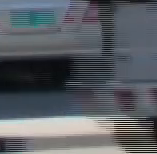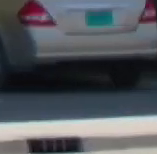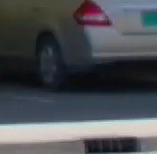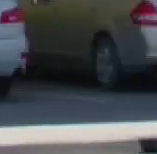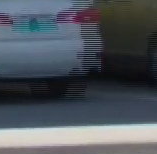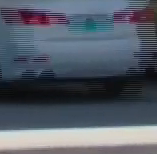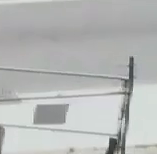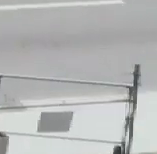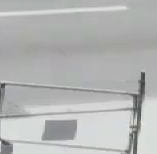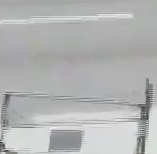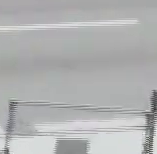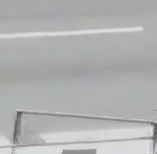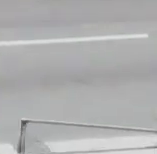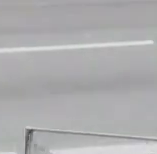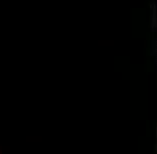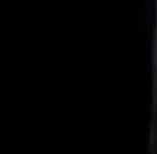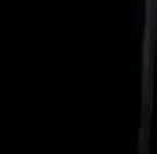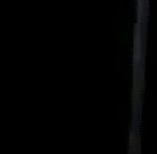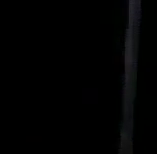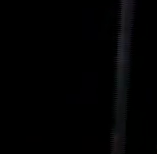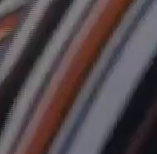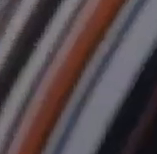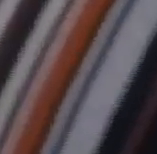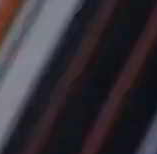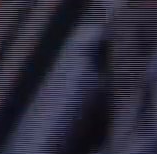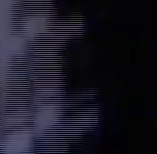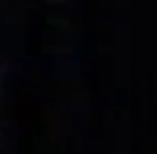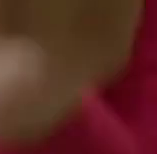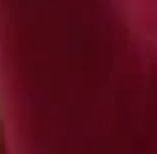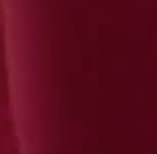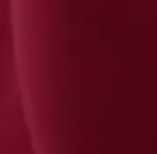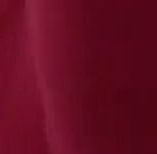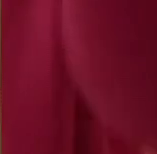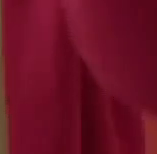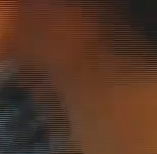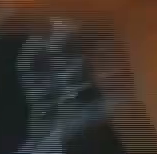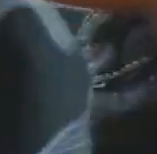We Buy You Sell offers the best in impact windows and doors. The first line of